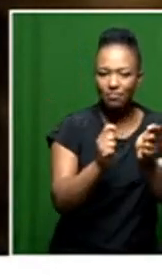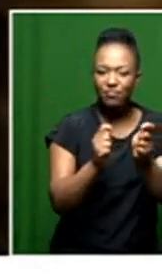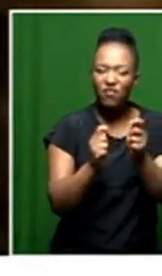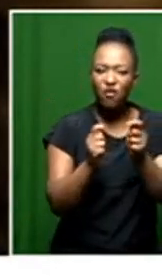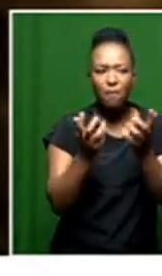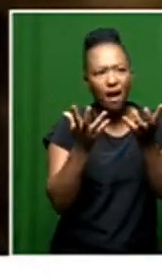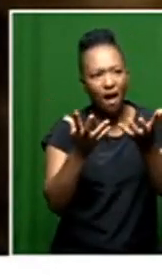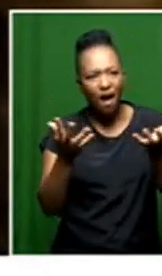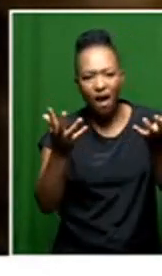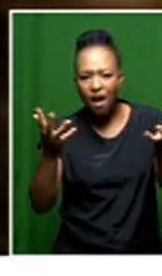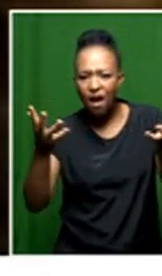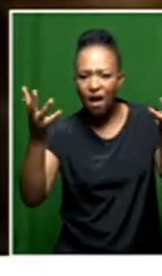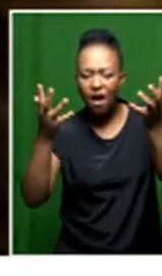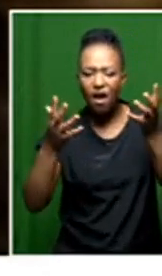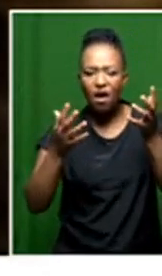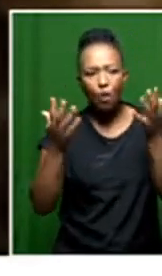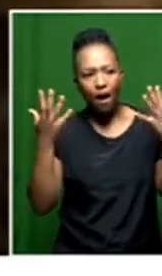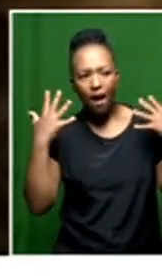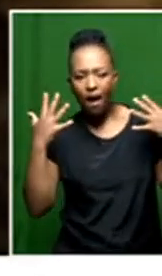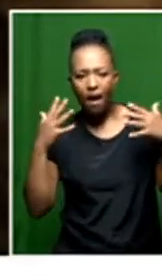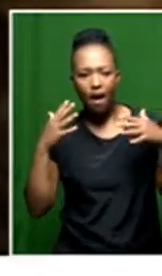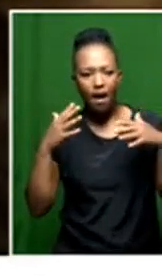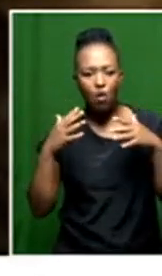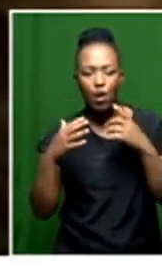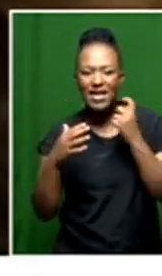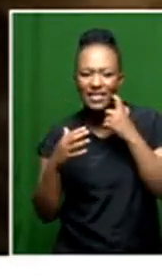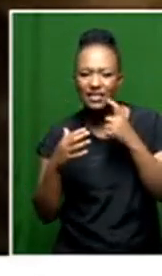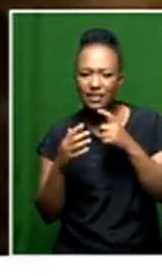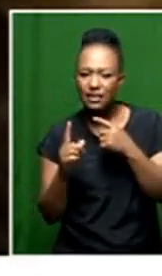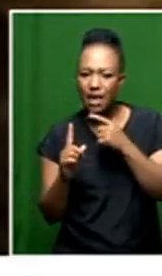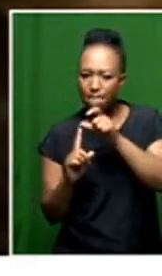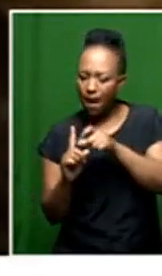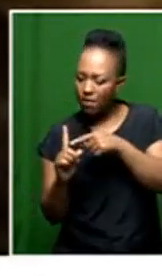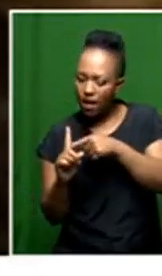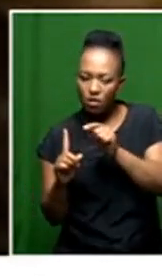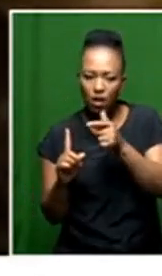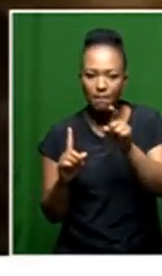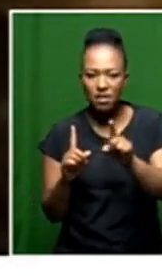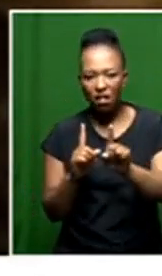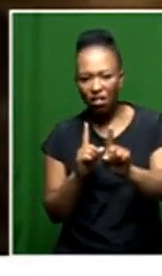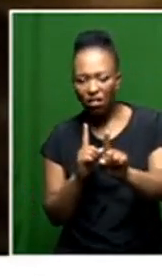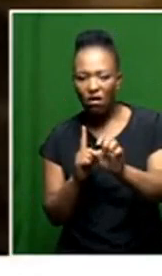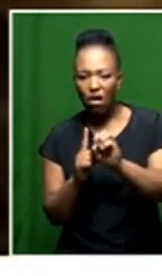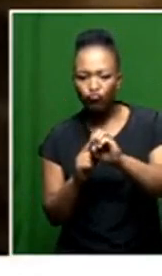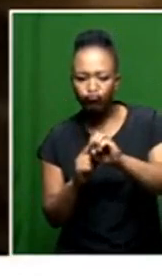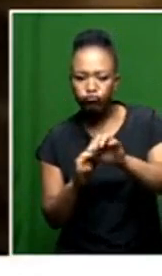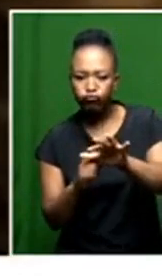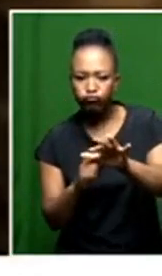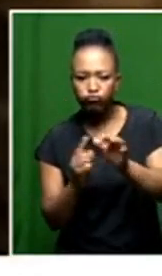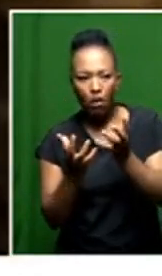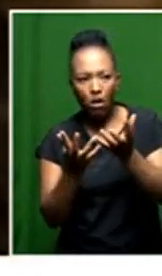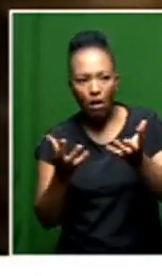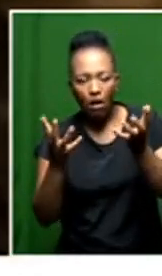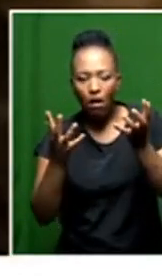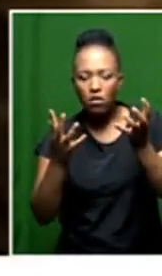from one individual to the other very easily. What it does, it keeps moving from one individual to the other till it finds a